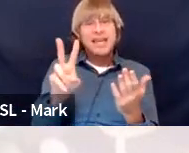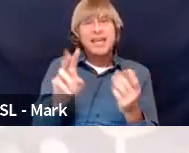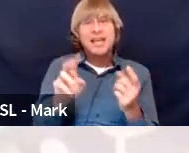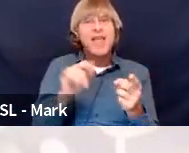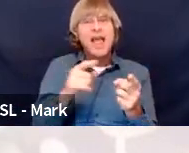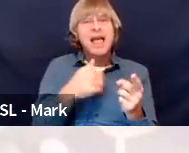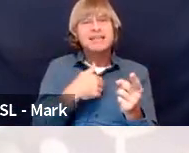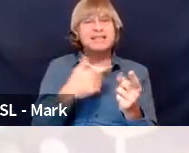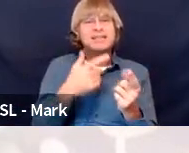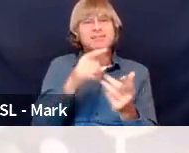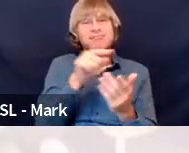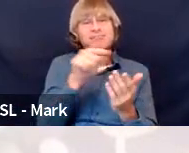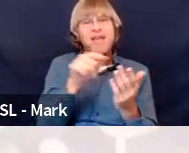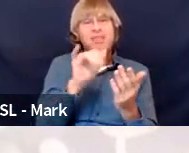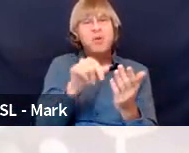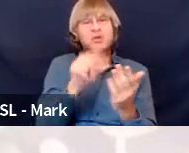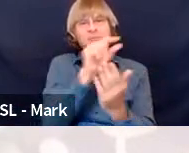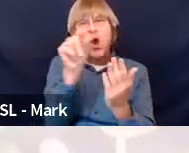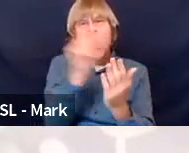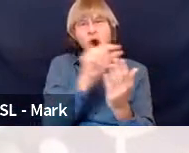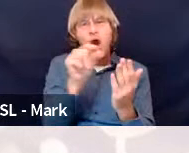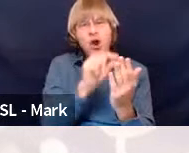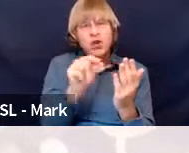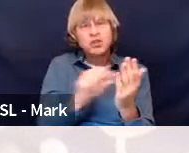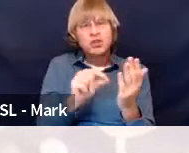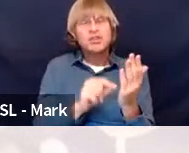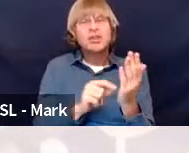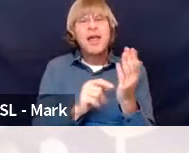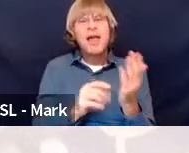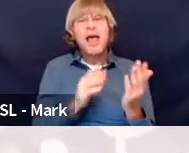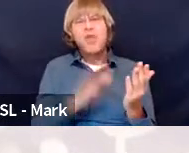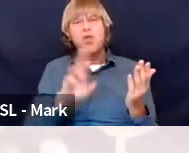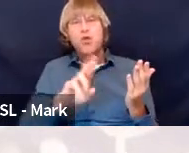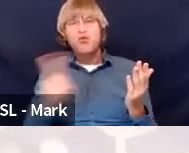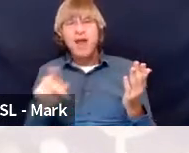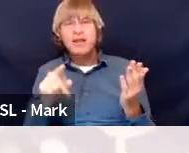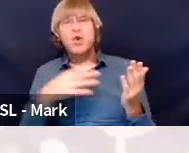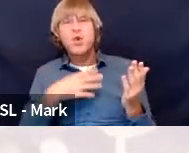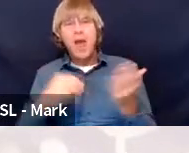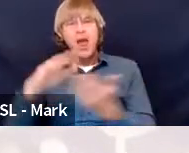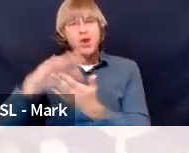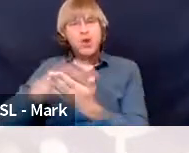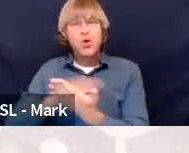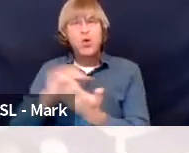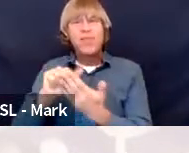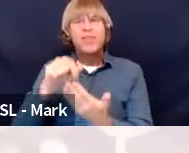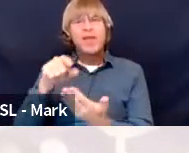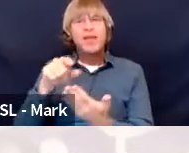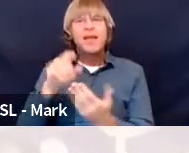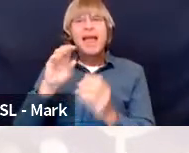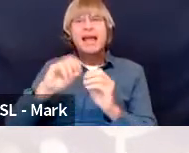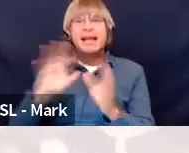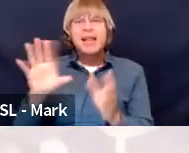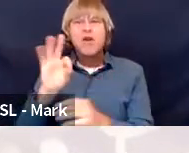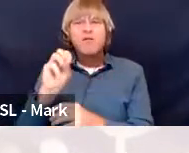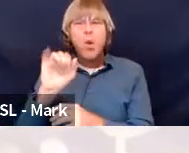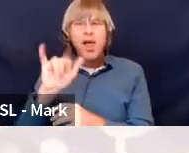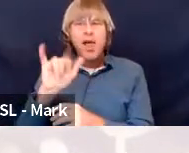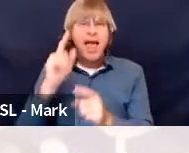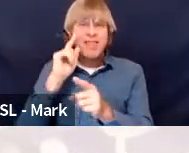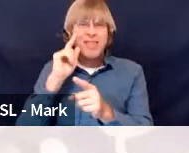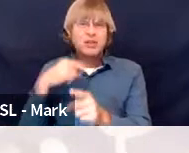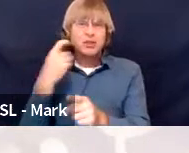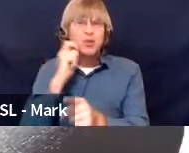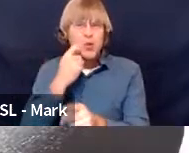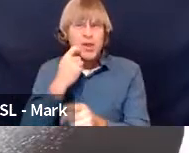you know, has those bars as a design element. And on the right, it's white coated with a clear foil. I think it looks so